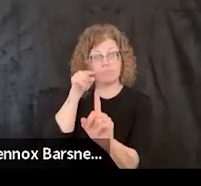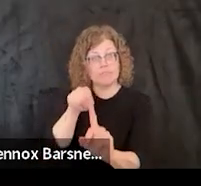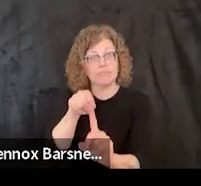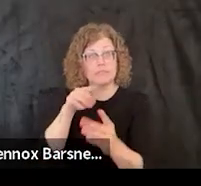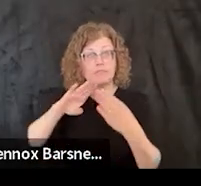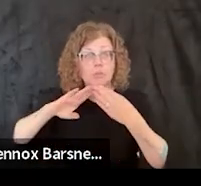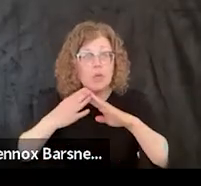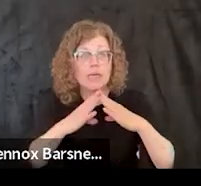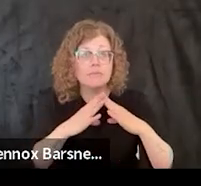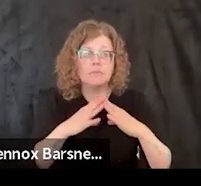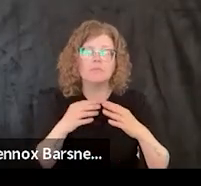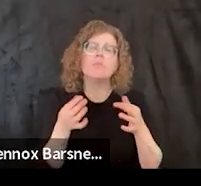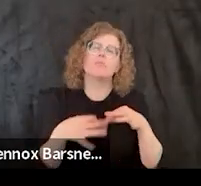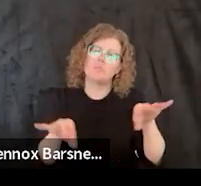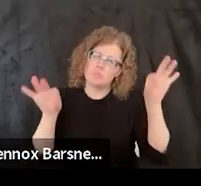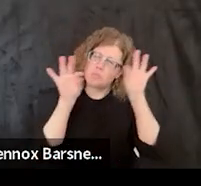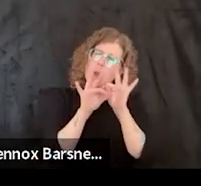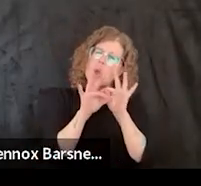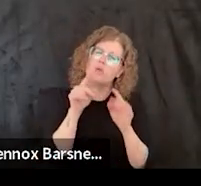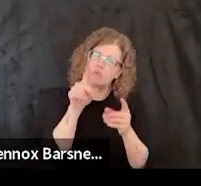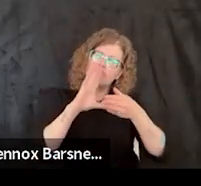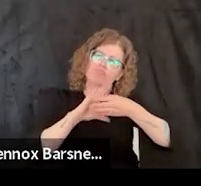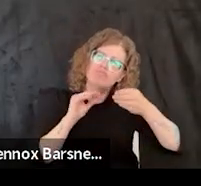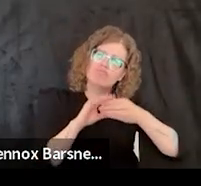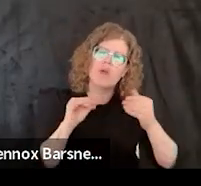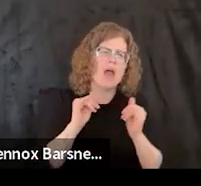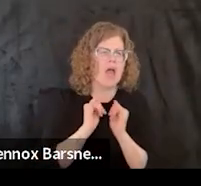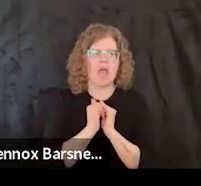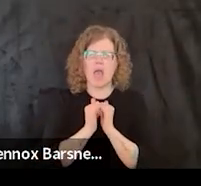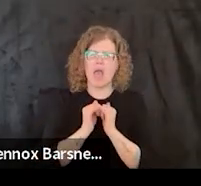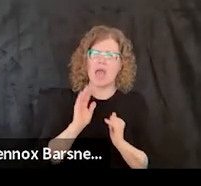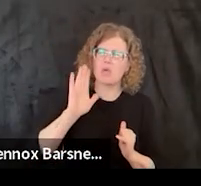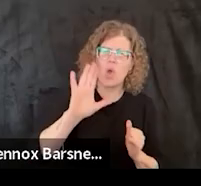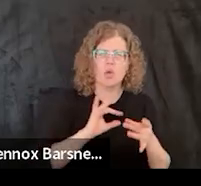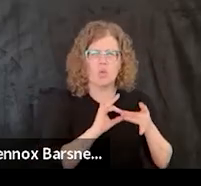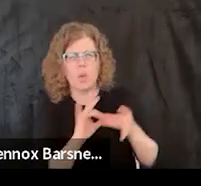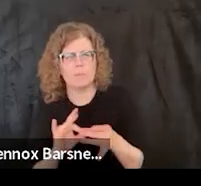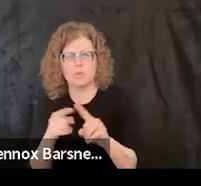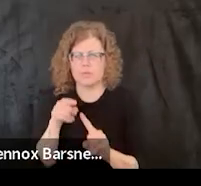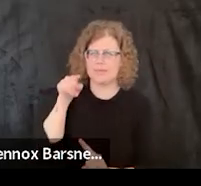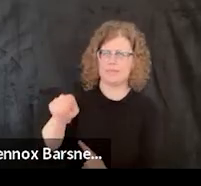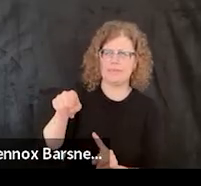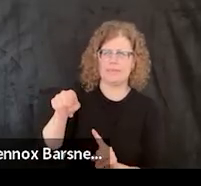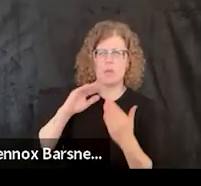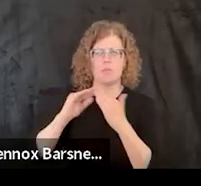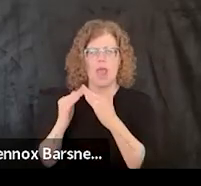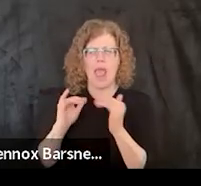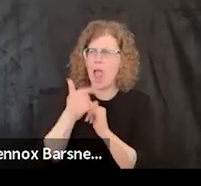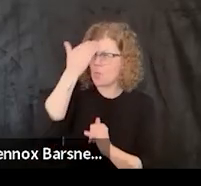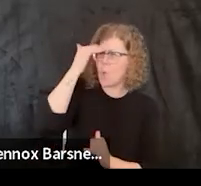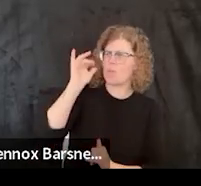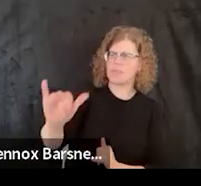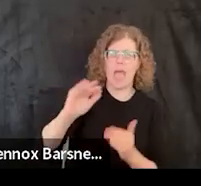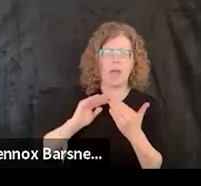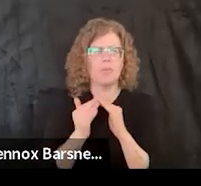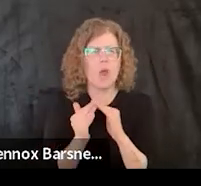speak directly about your current relationships and connections to said community. For example, are you